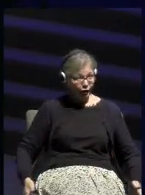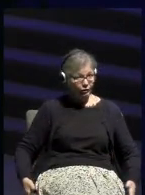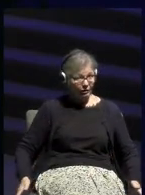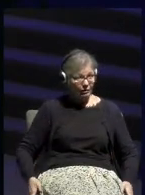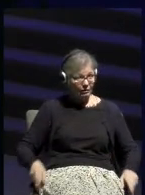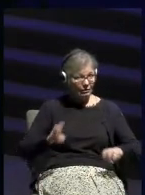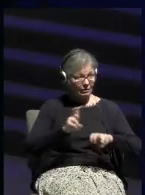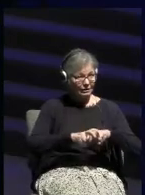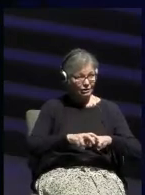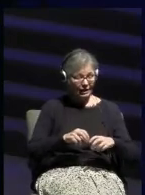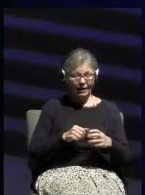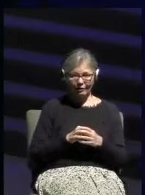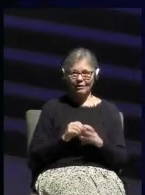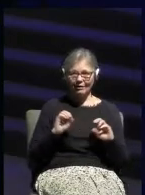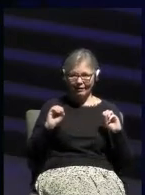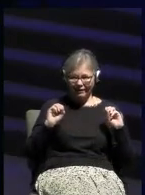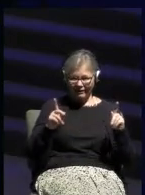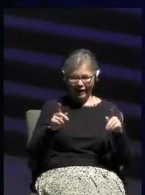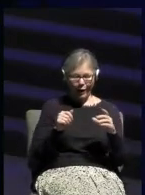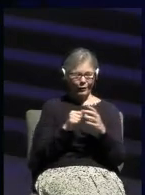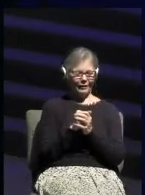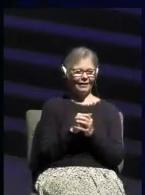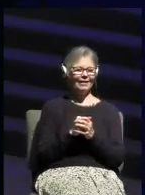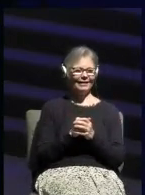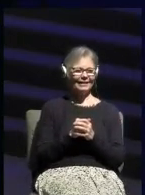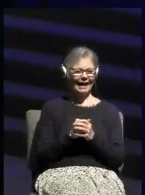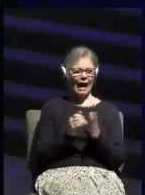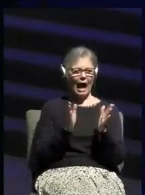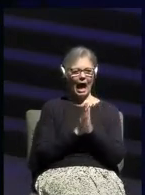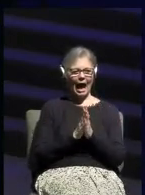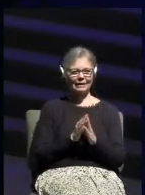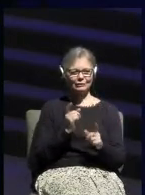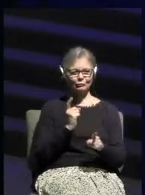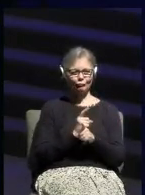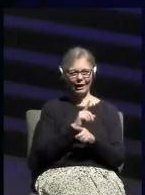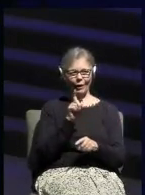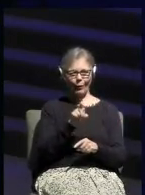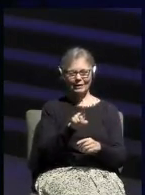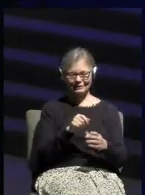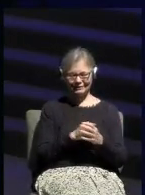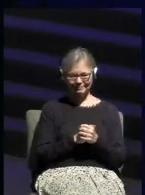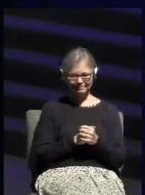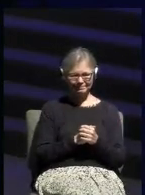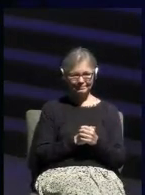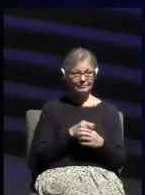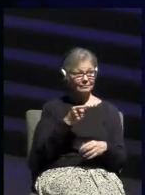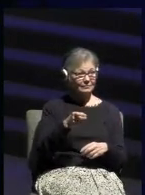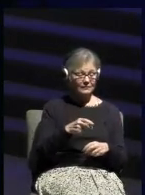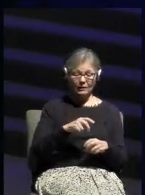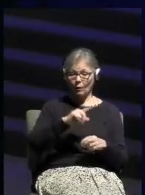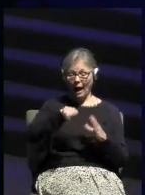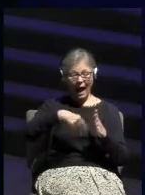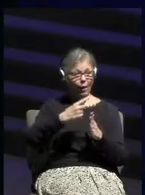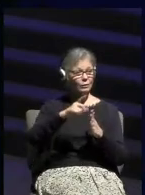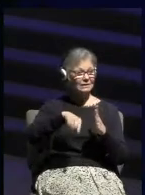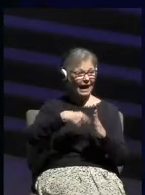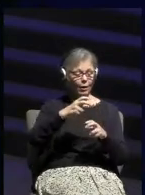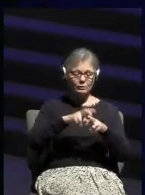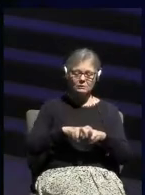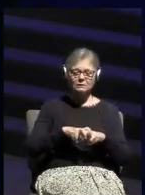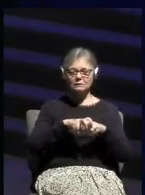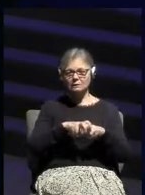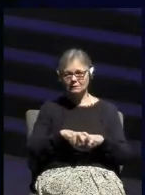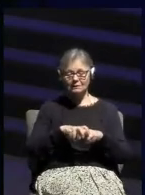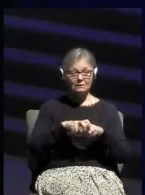All right. I got to figure out how to ask the questions correctly. And you spend hours and hours in the chair,